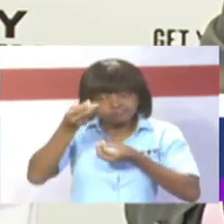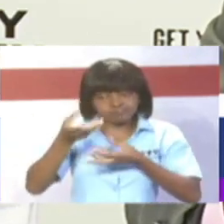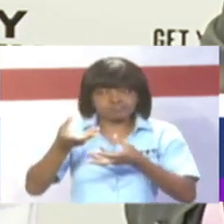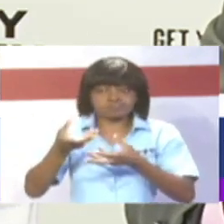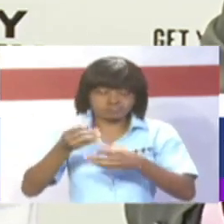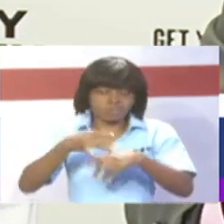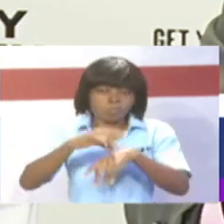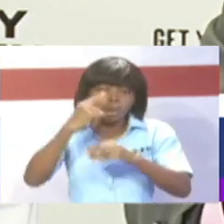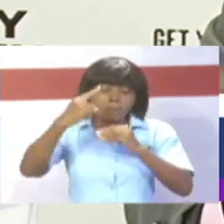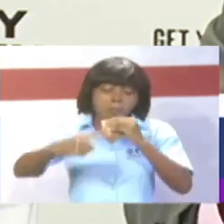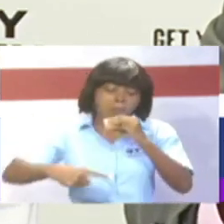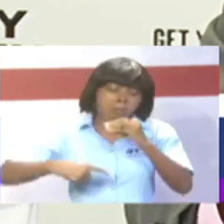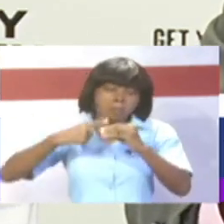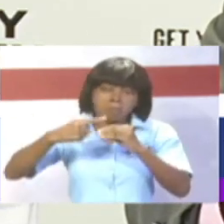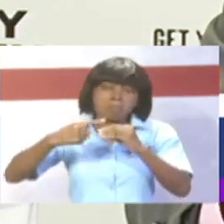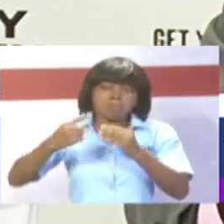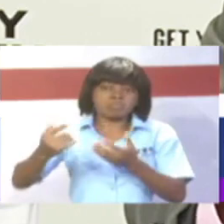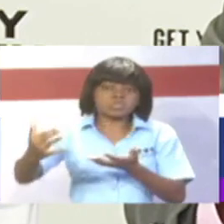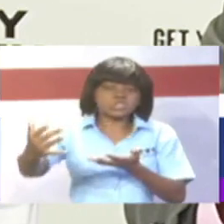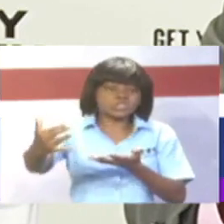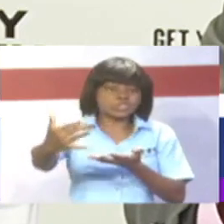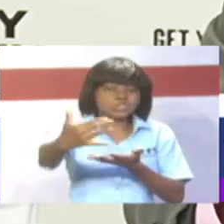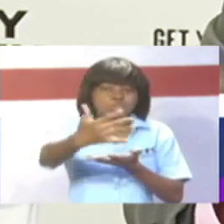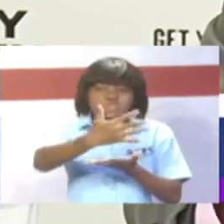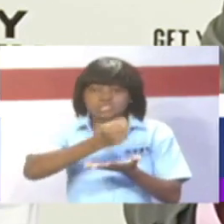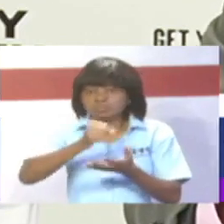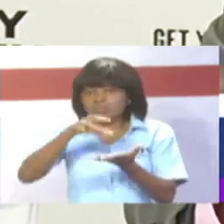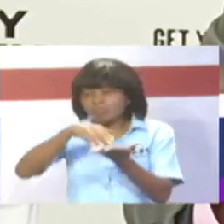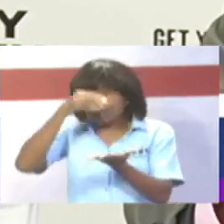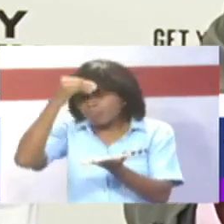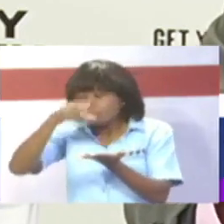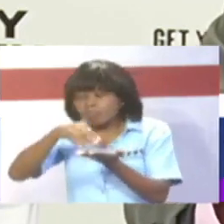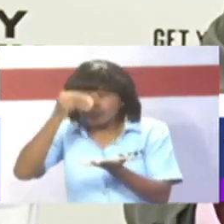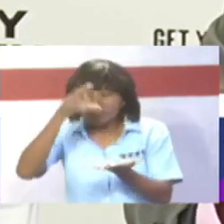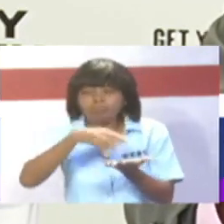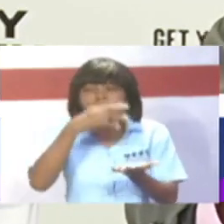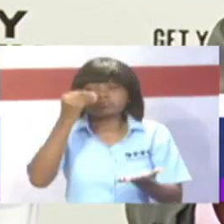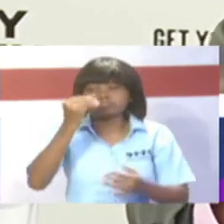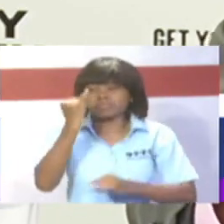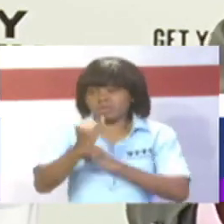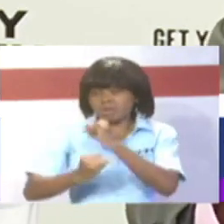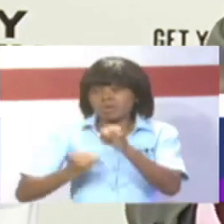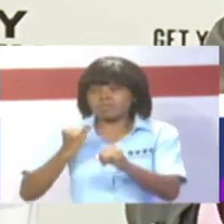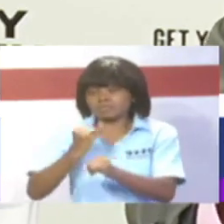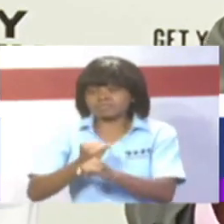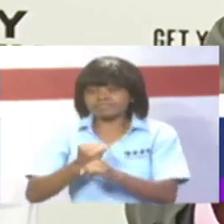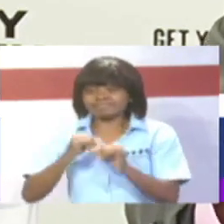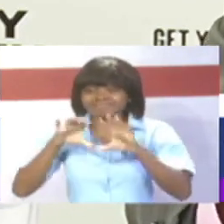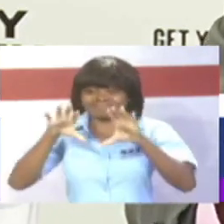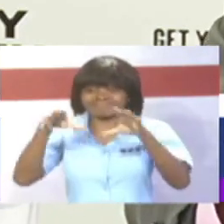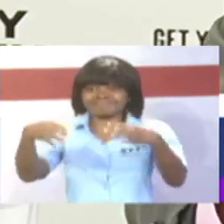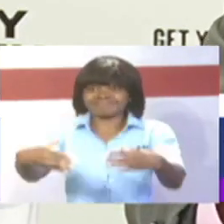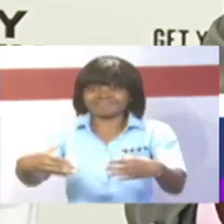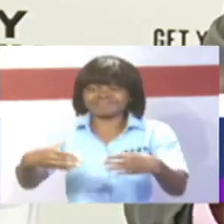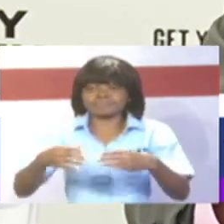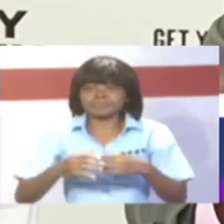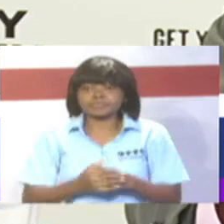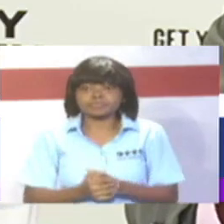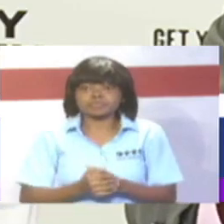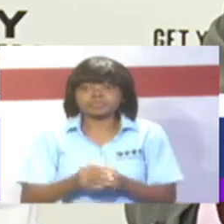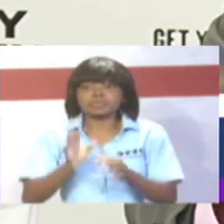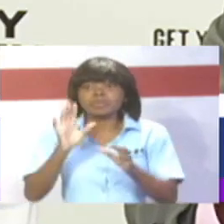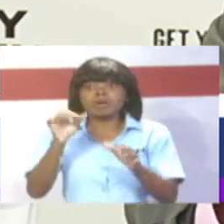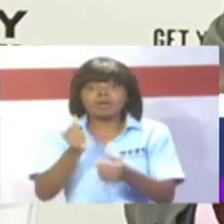that the international group that sits and reviews this data comes to a consensus and provides guidelines, provides